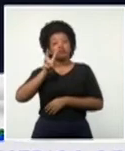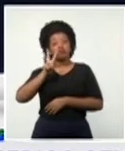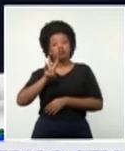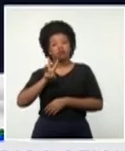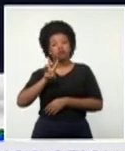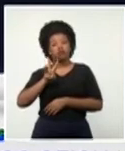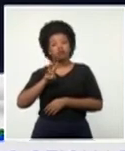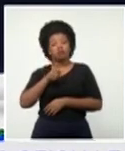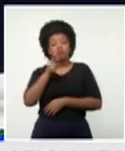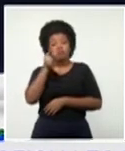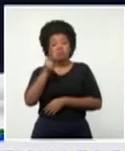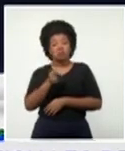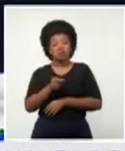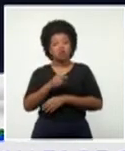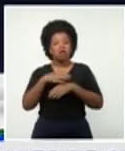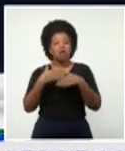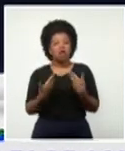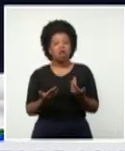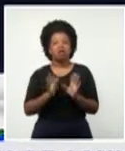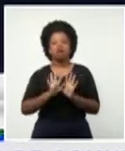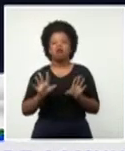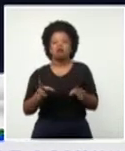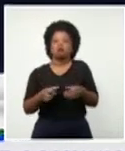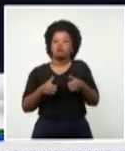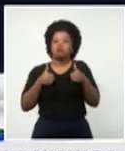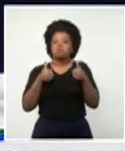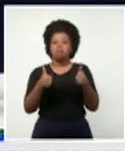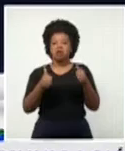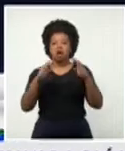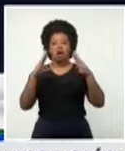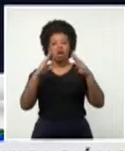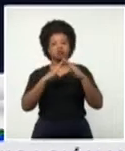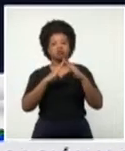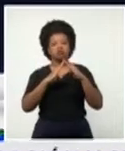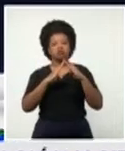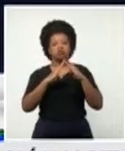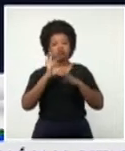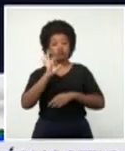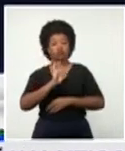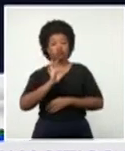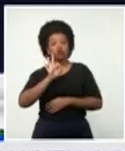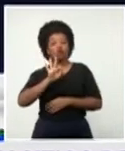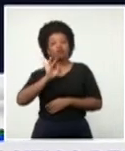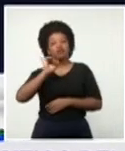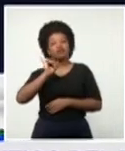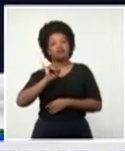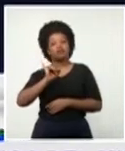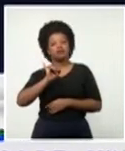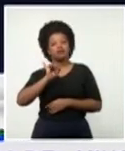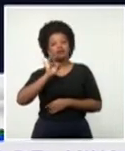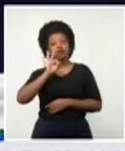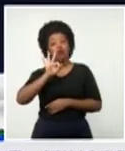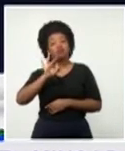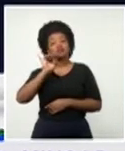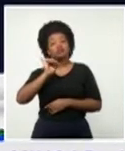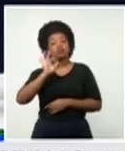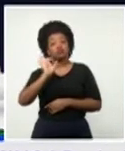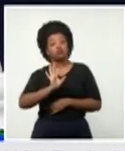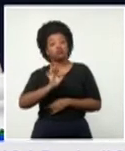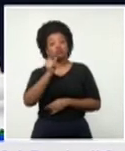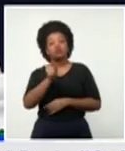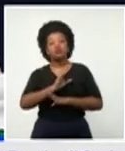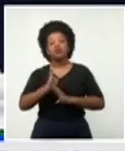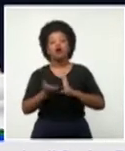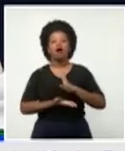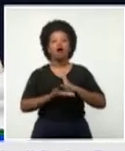1,923 patients diagnosed with COVID-19 in our country, 86% have recovered and are currently being